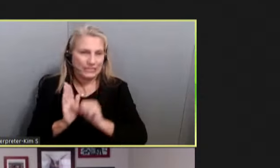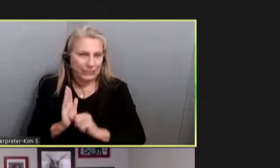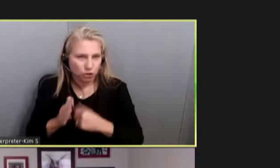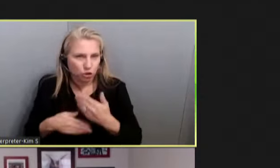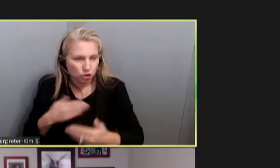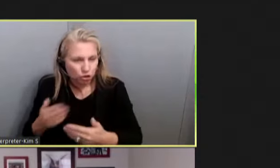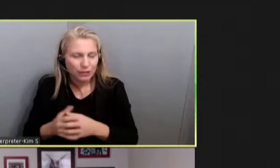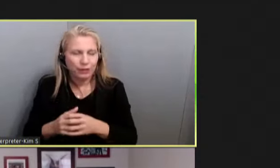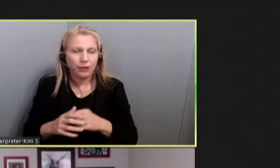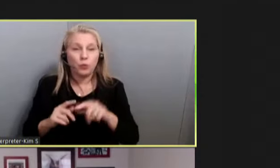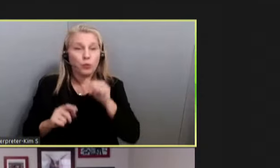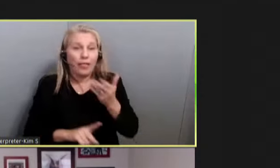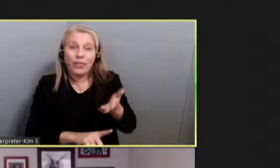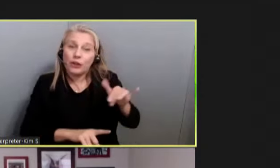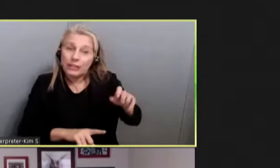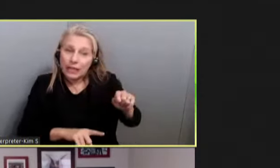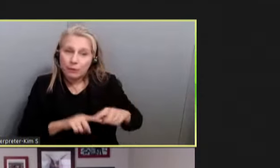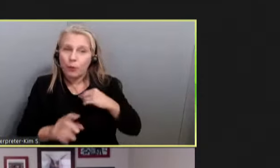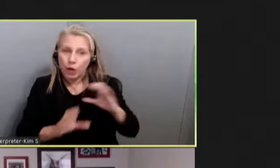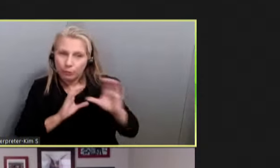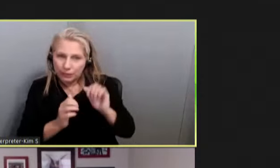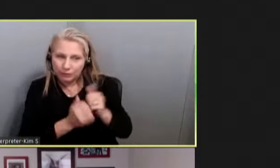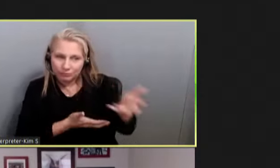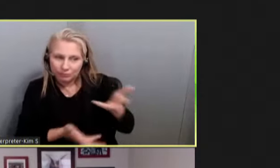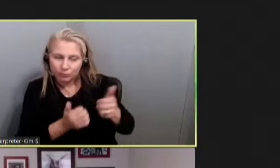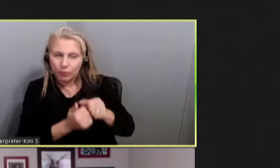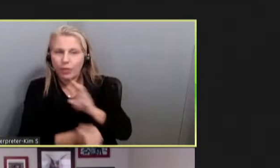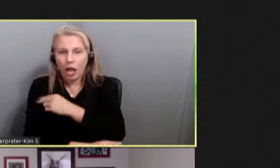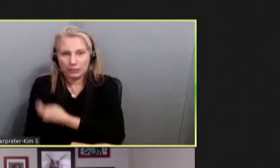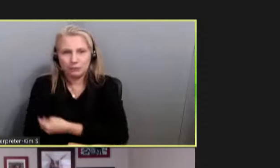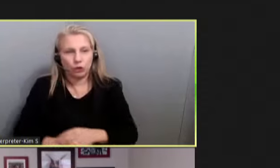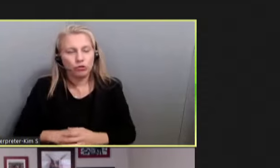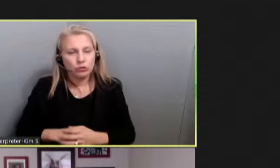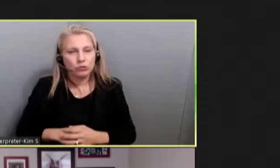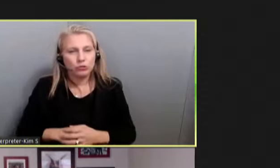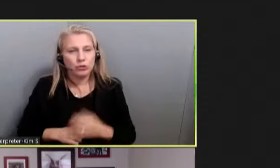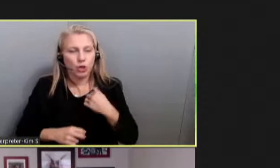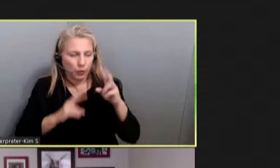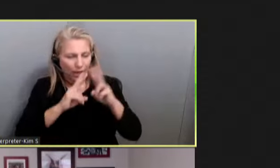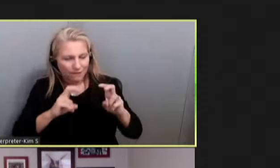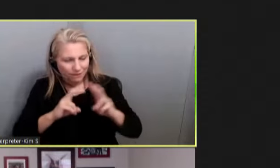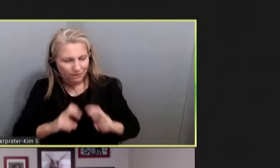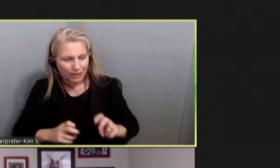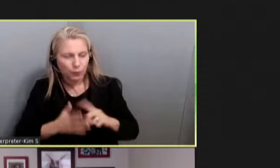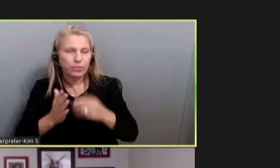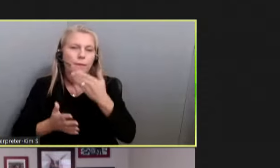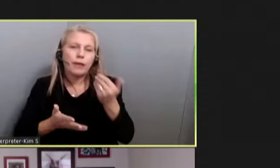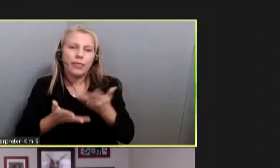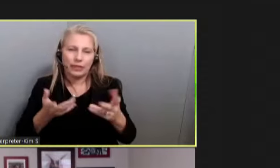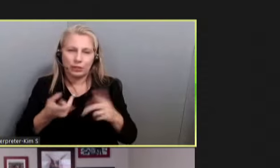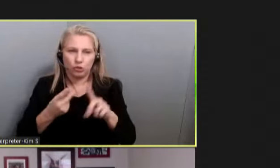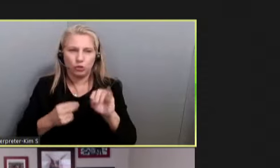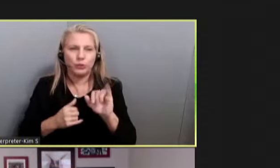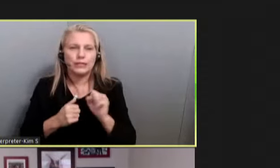but we are in constant communication with our hospitals as we evaluate what the best thing to do